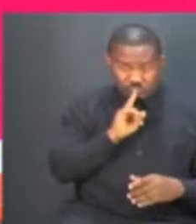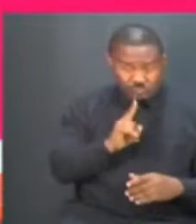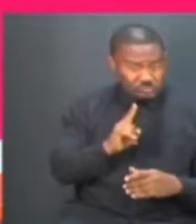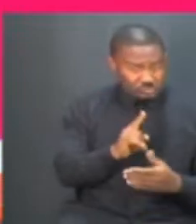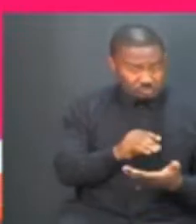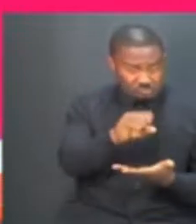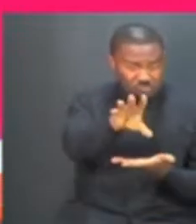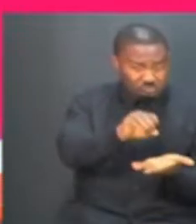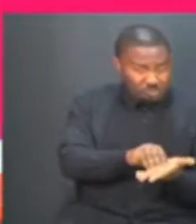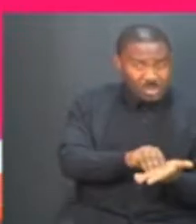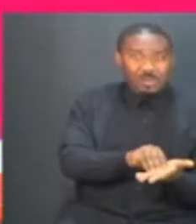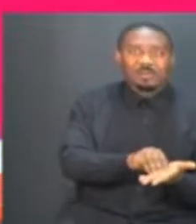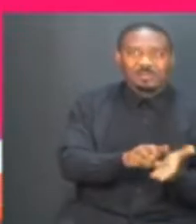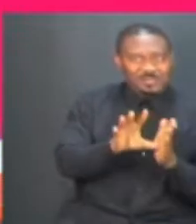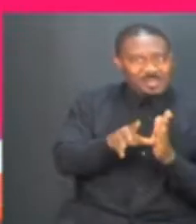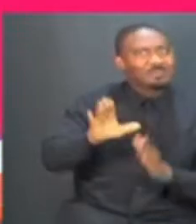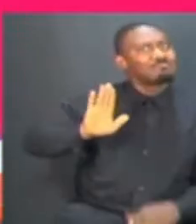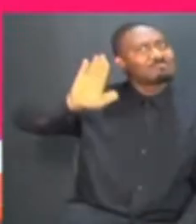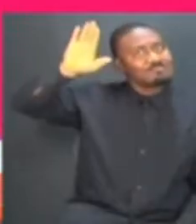then you can